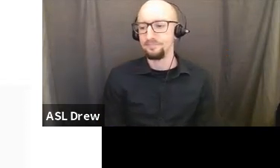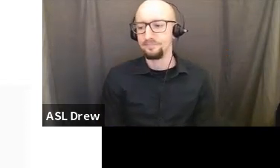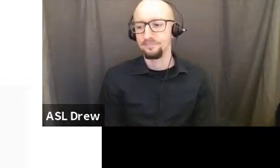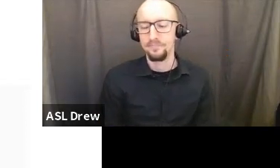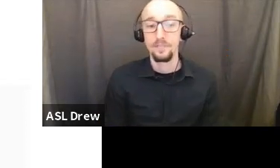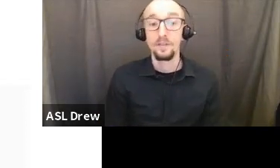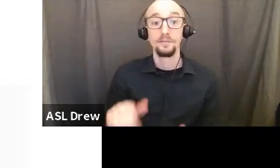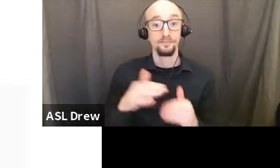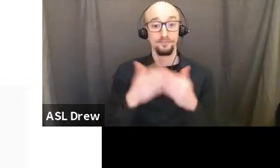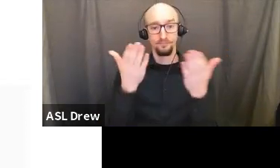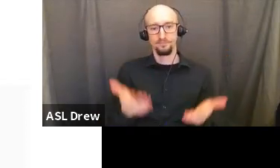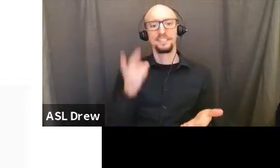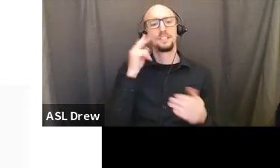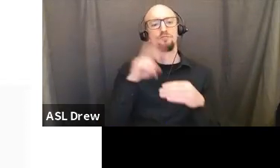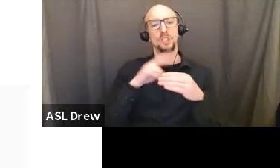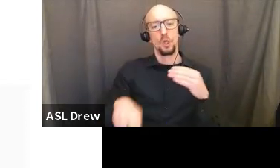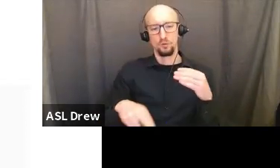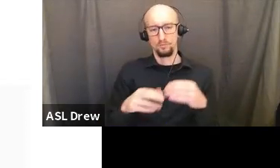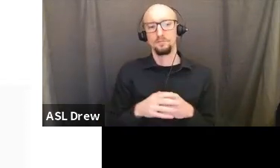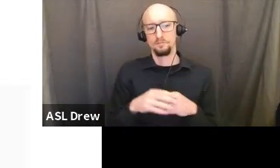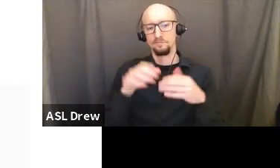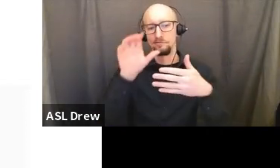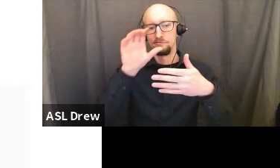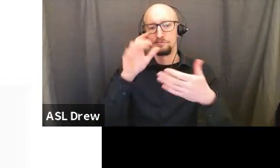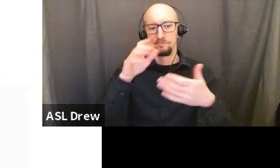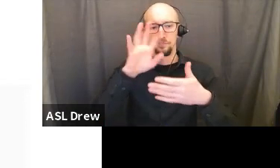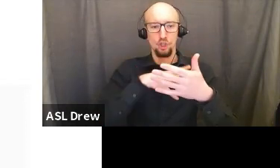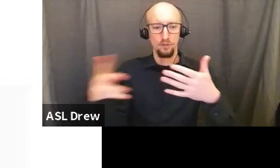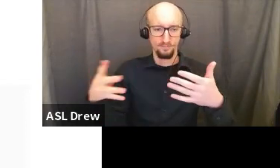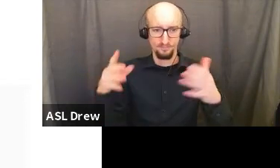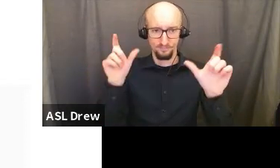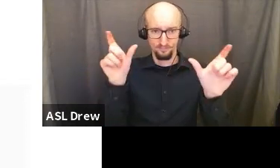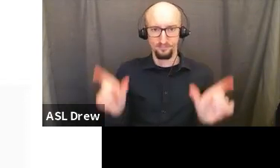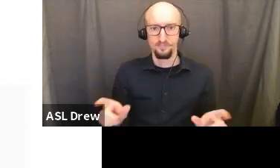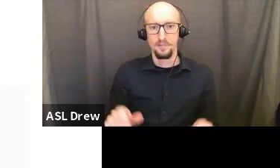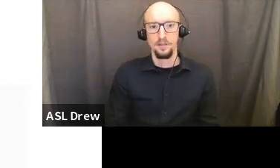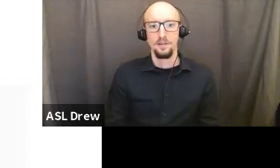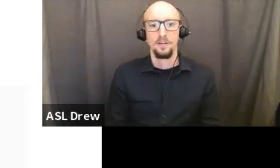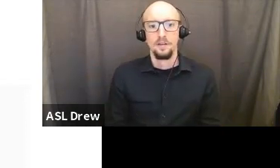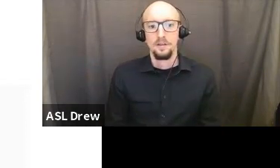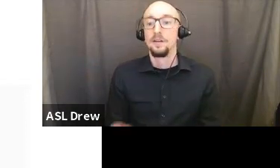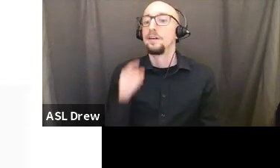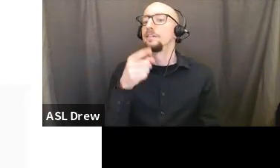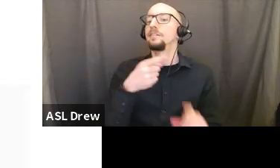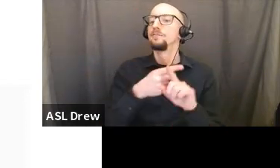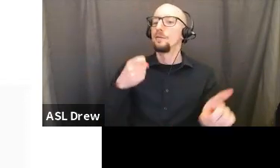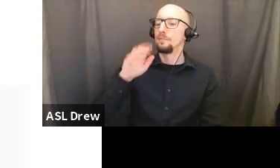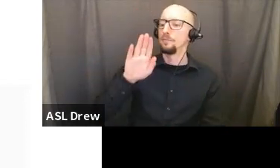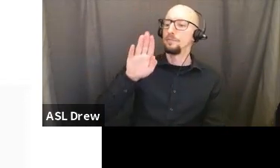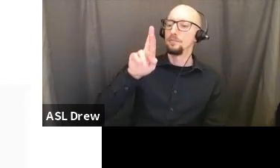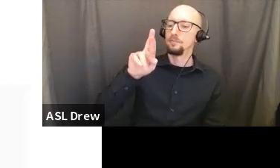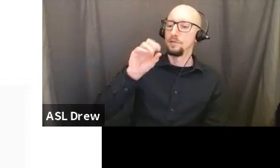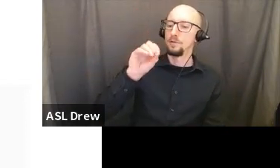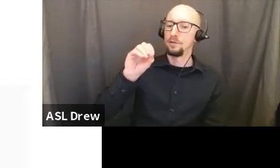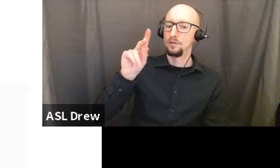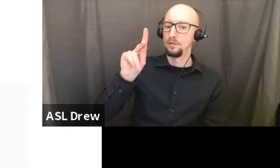So here are some results. And this is from a report that the Brookings Institution